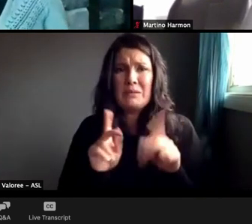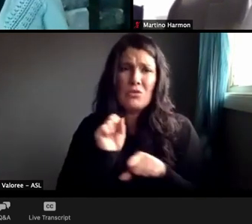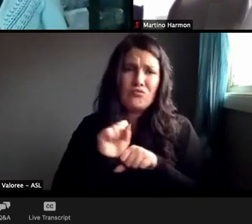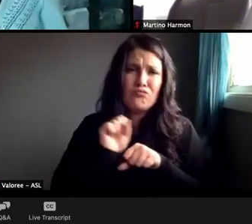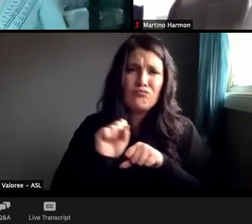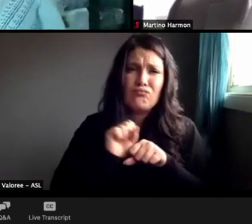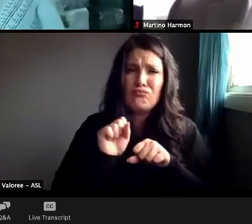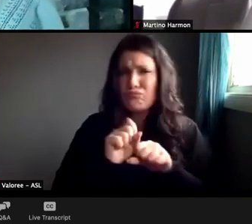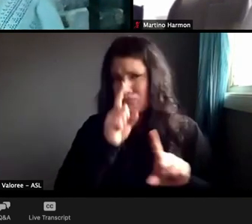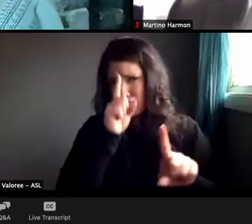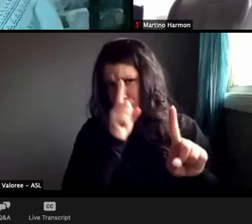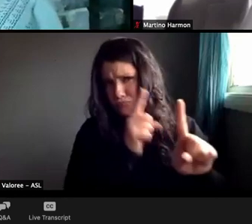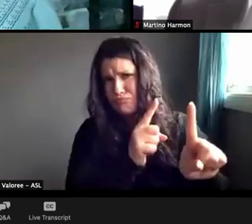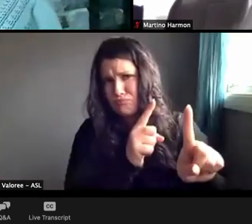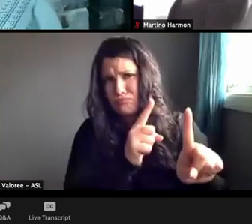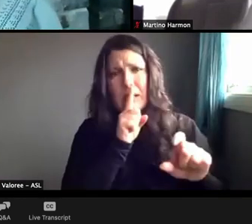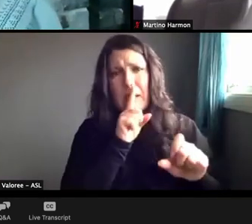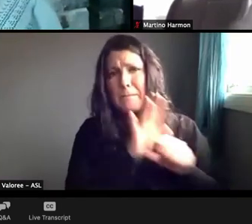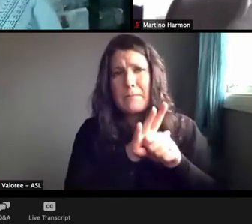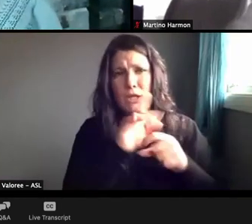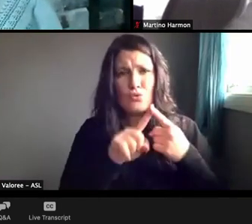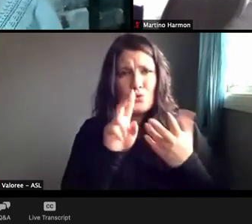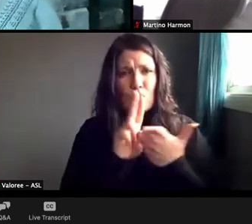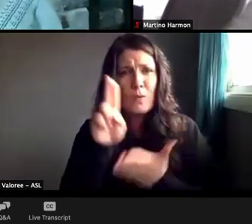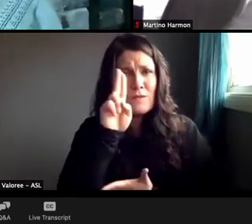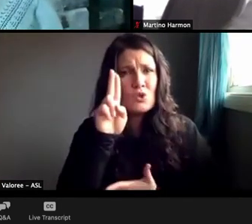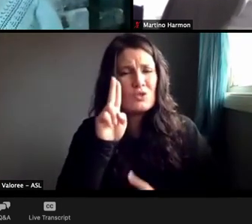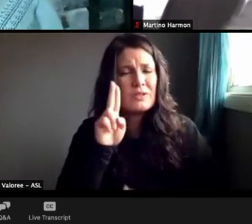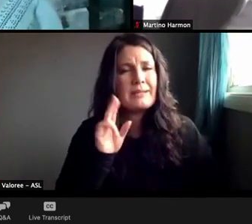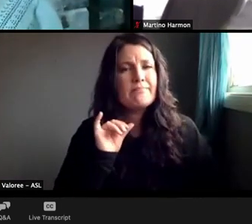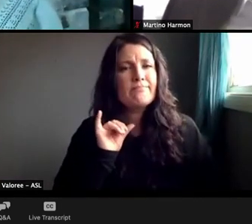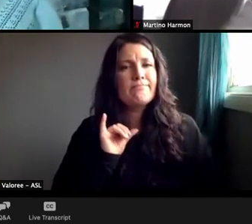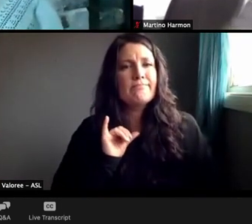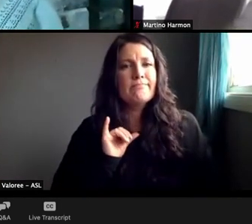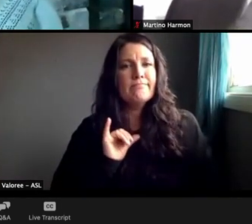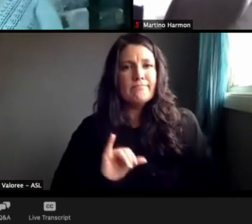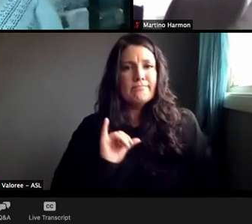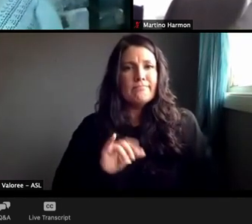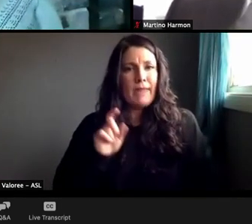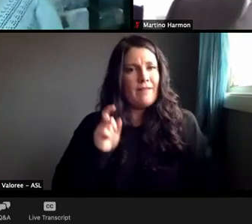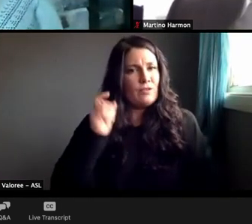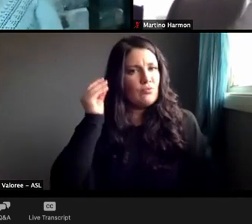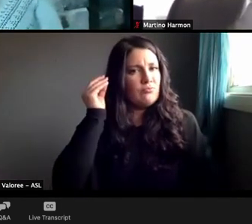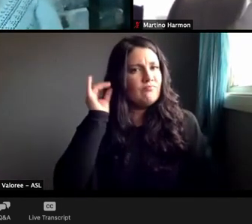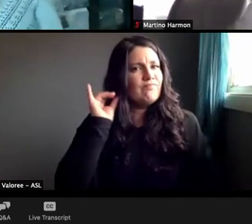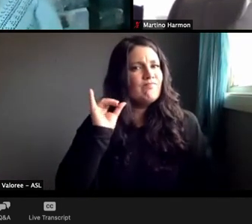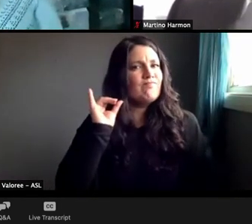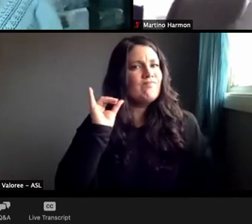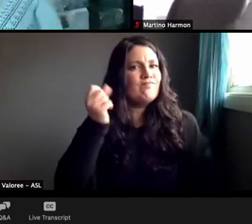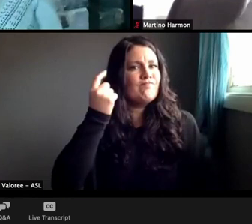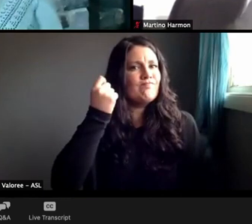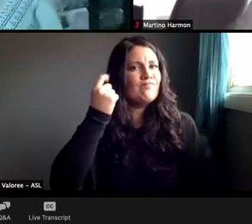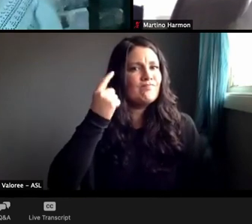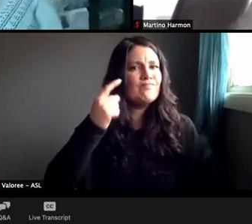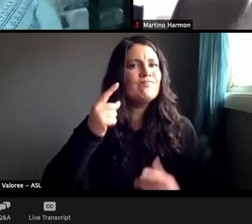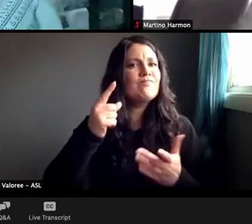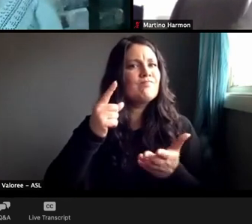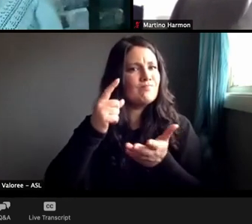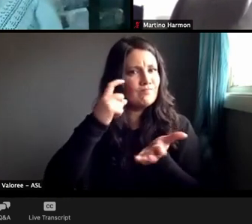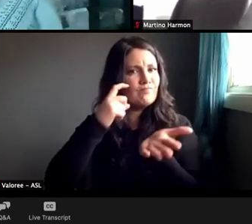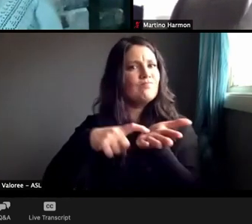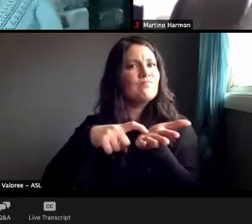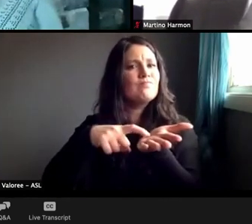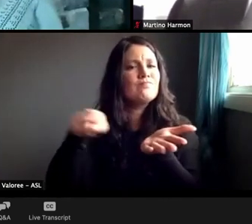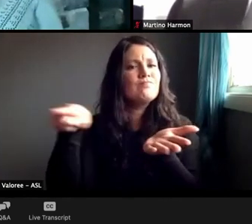think it's so important for us to just step back and reflect and to continue to recognize the accomplishments and the contributions of